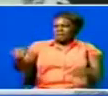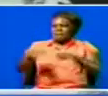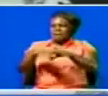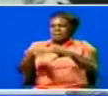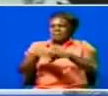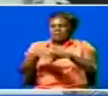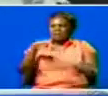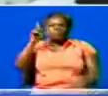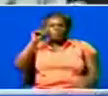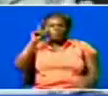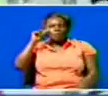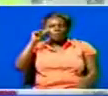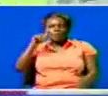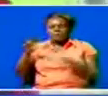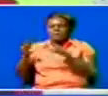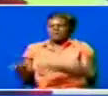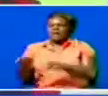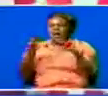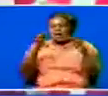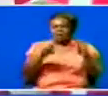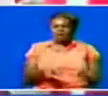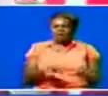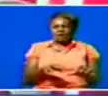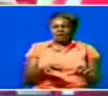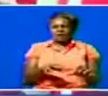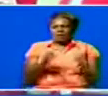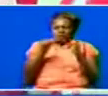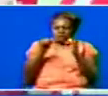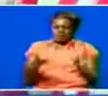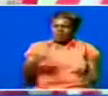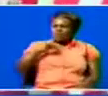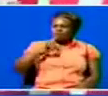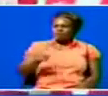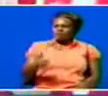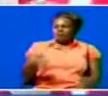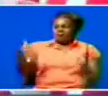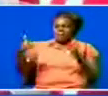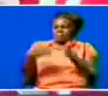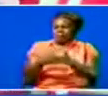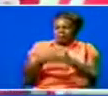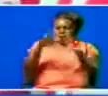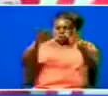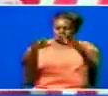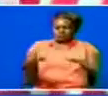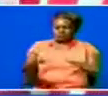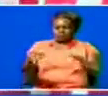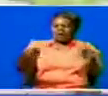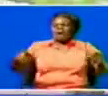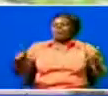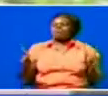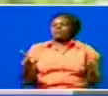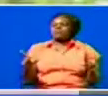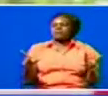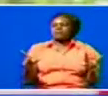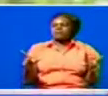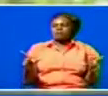Mombasa Diocese will suffer more than the three pastors if the order of injunction stopping the consecration was granted.